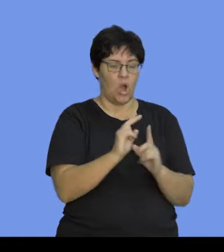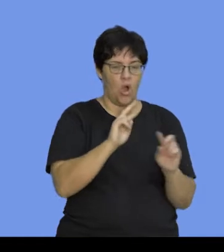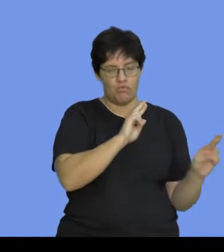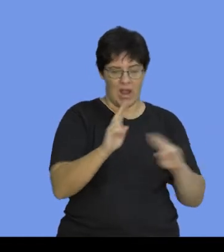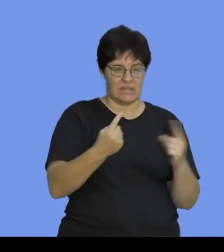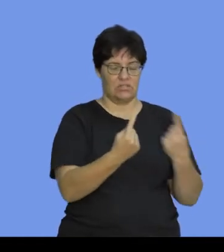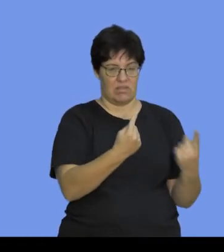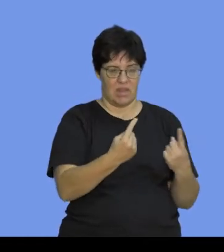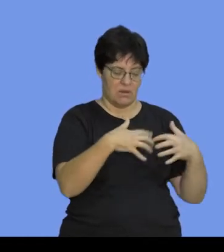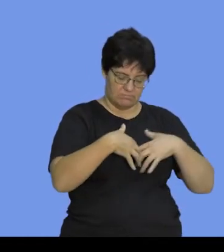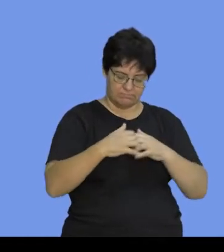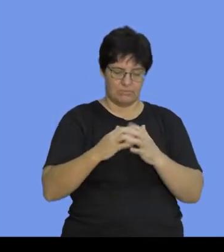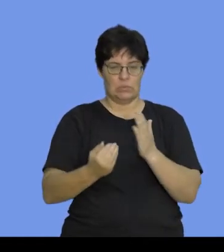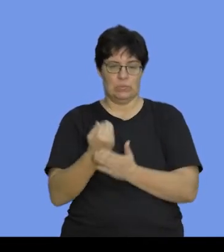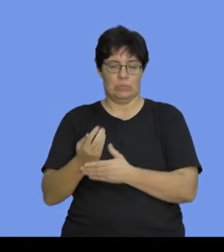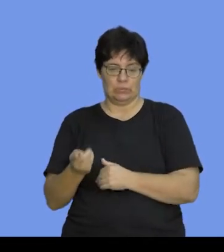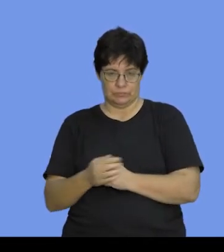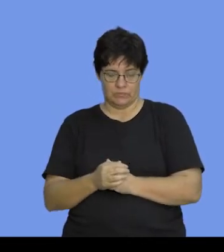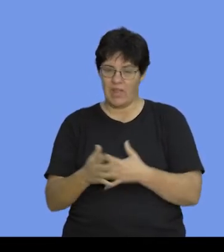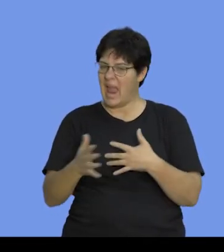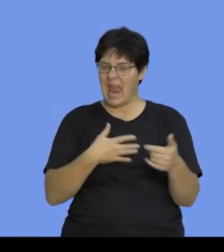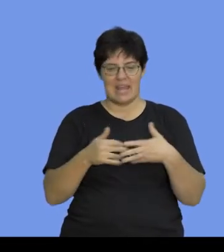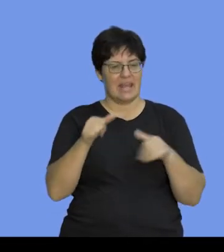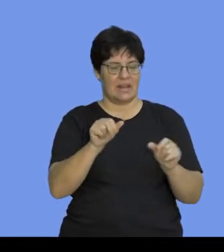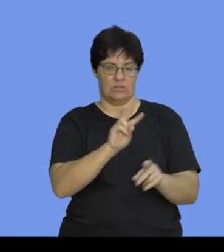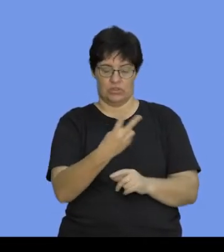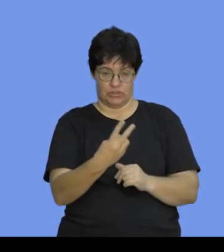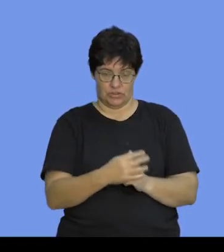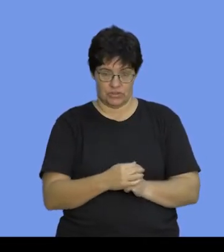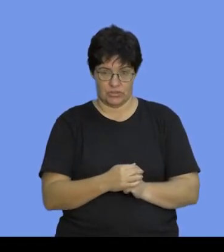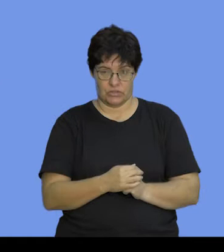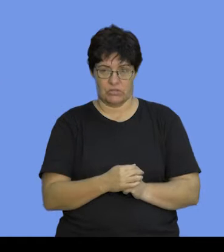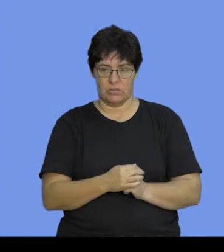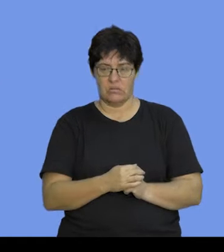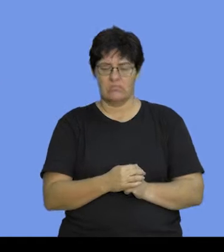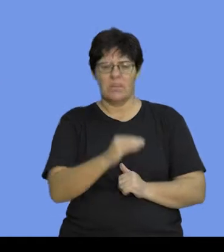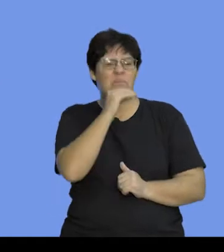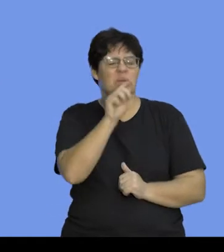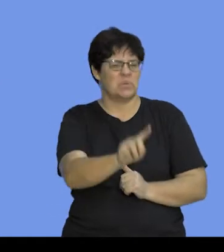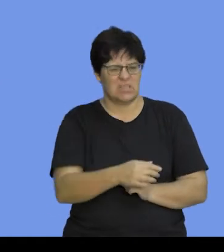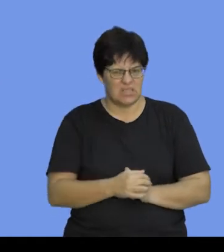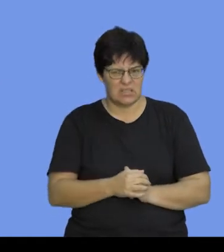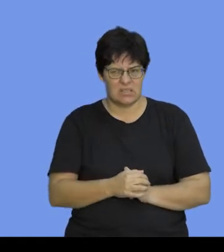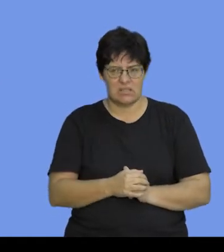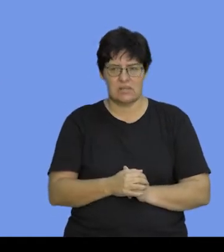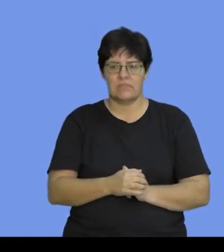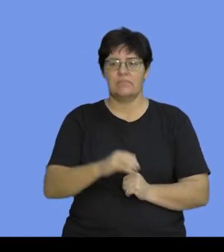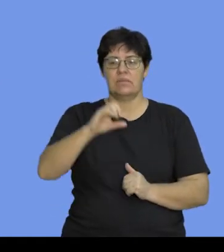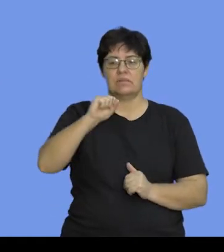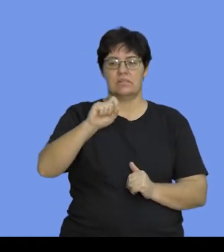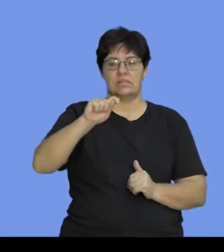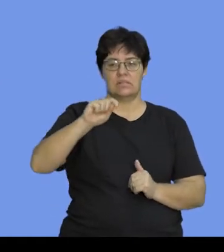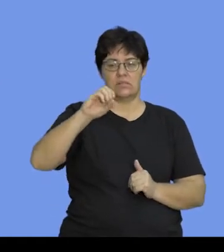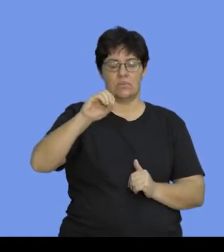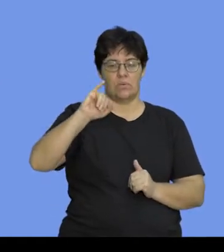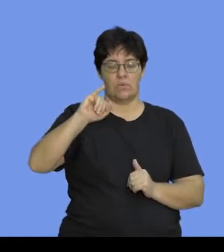to form new substances in any form of a chemical change. Okay, so where does this take us? The stoichiometric calculations,